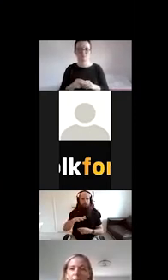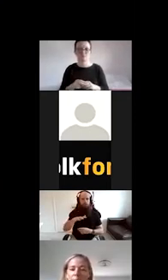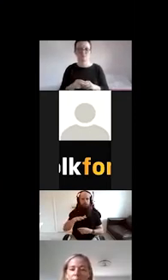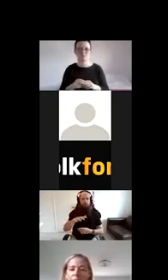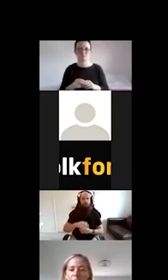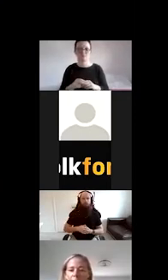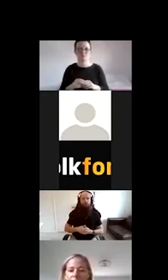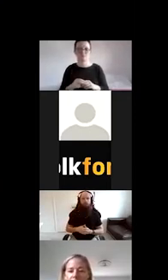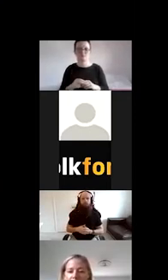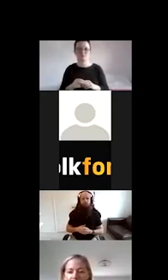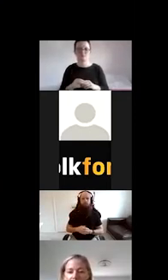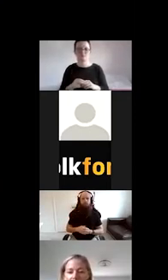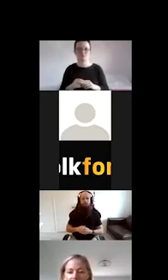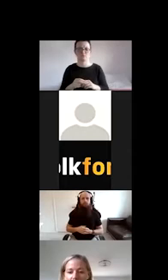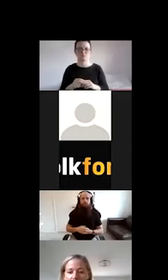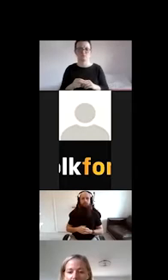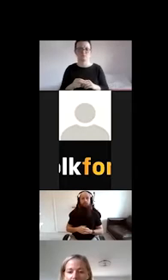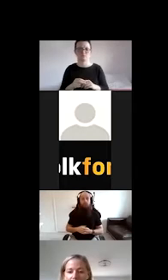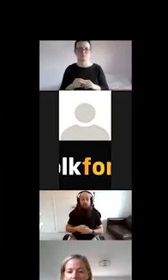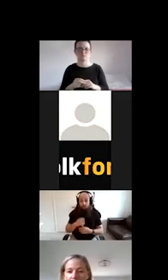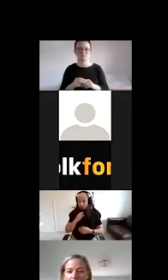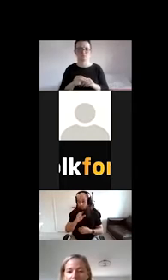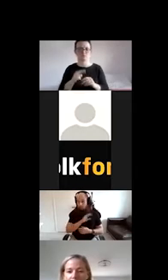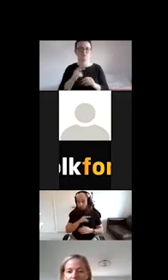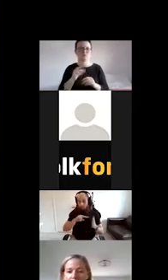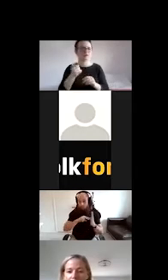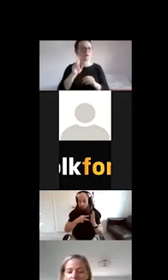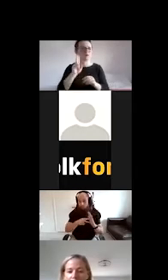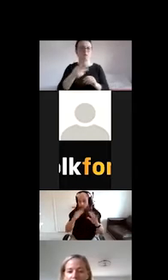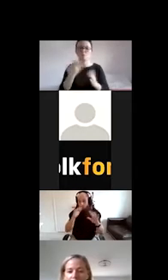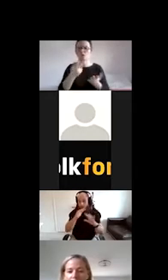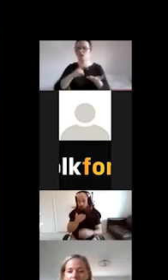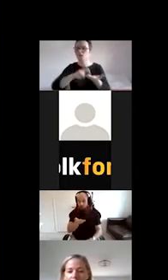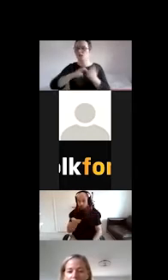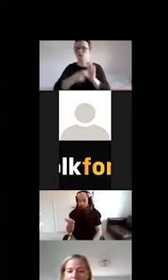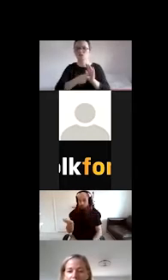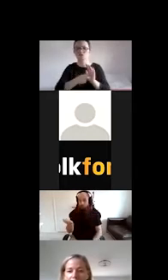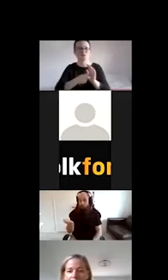There are some, do we have some technical problems?